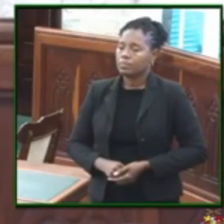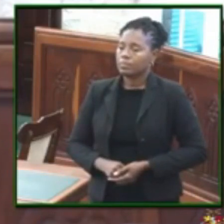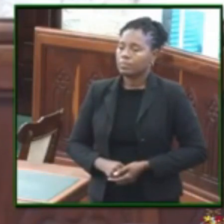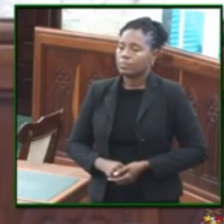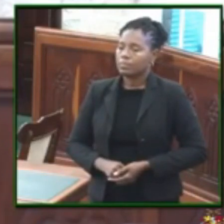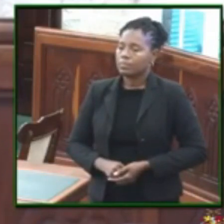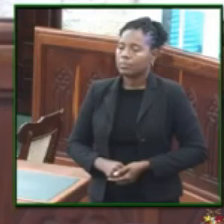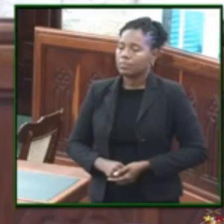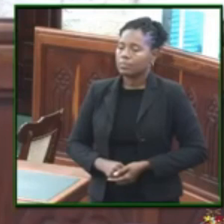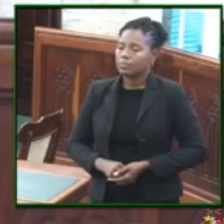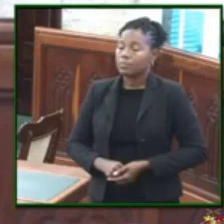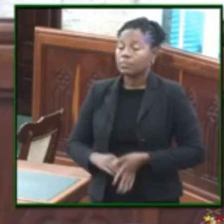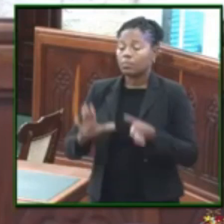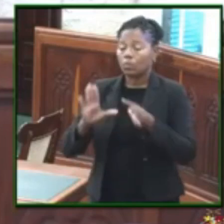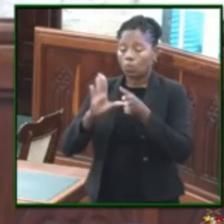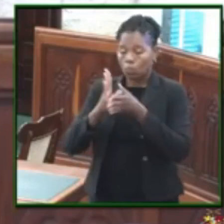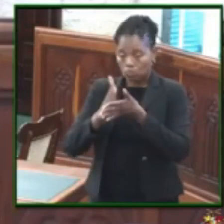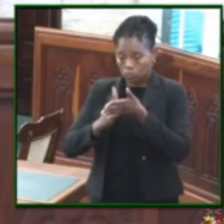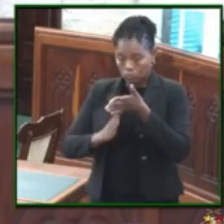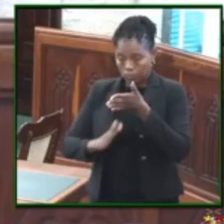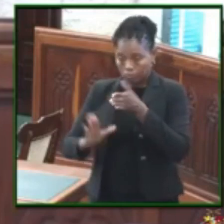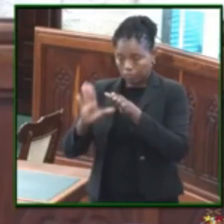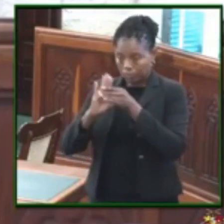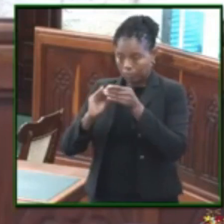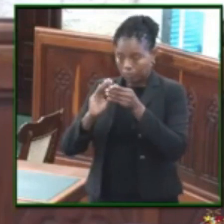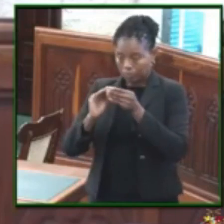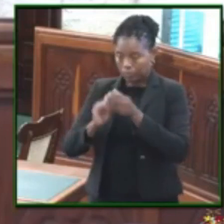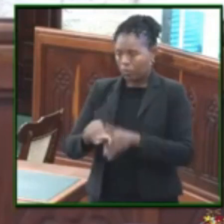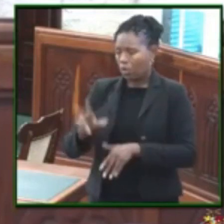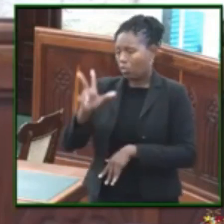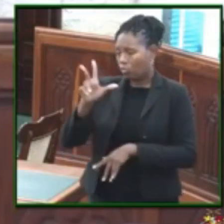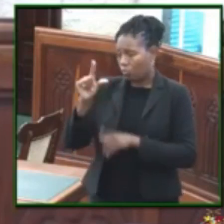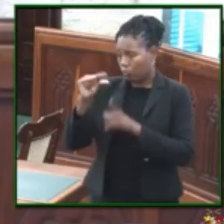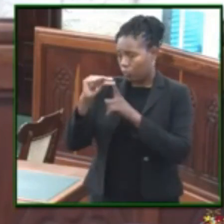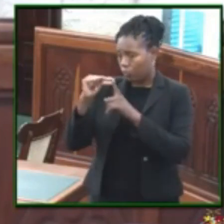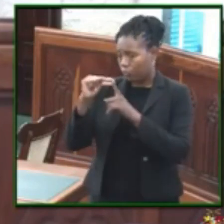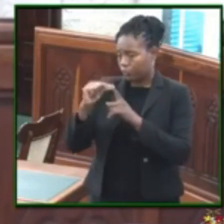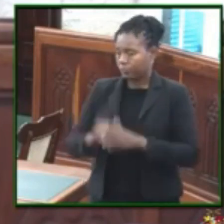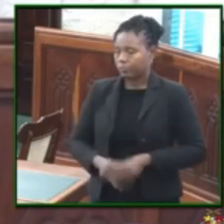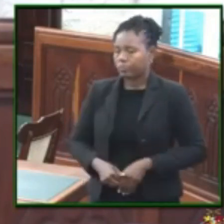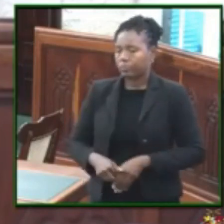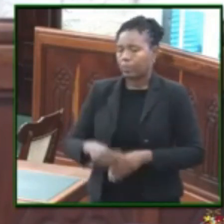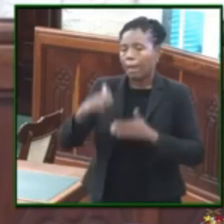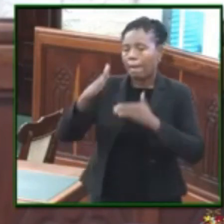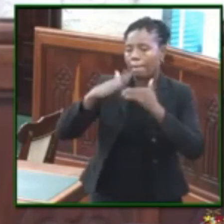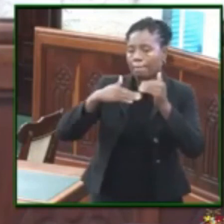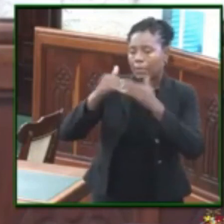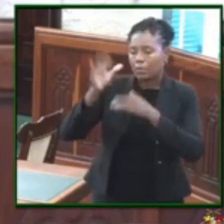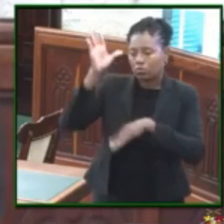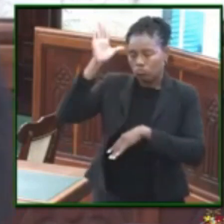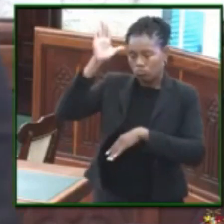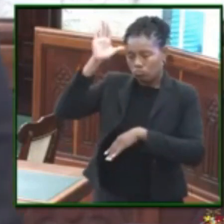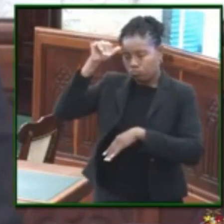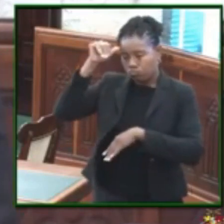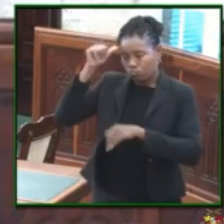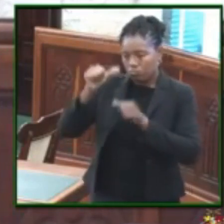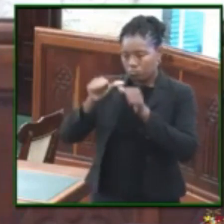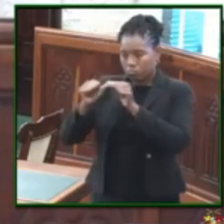Somehow I wrote it this way. 3 words. Building resilience critical.